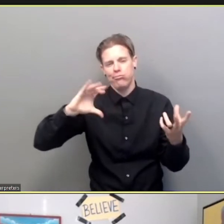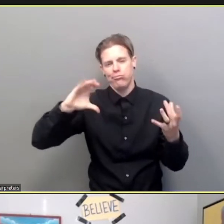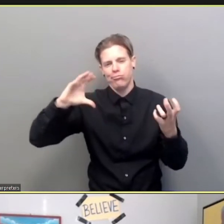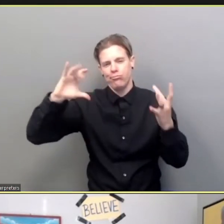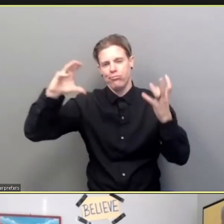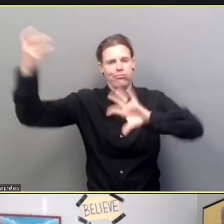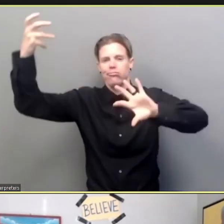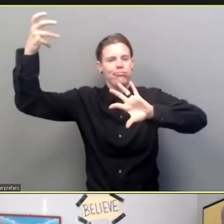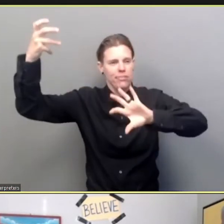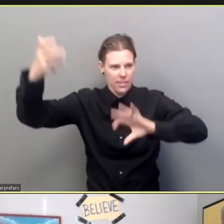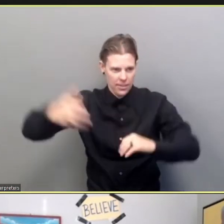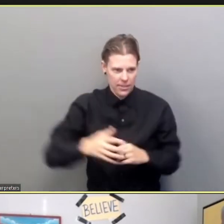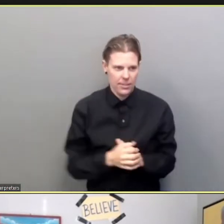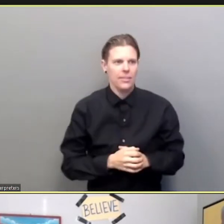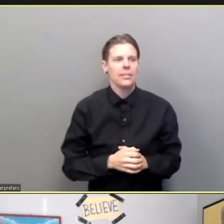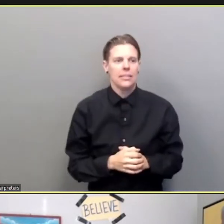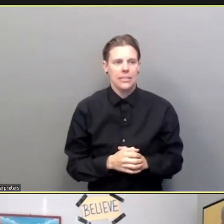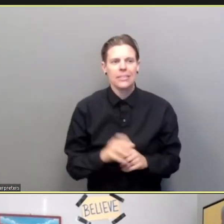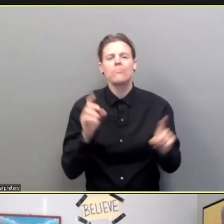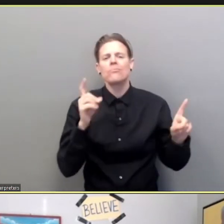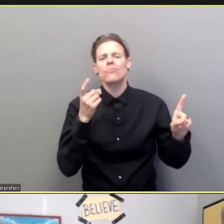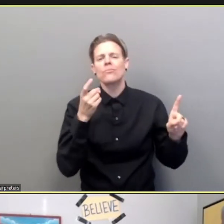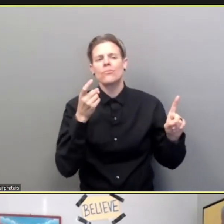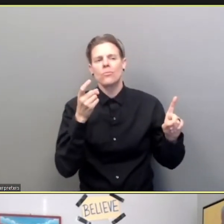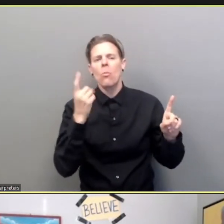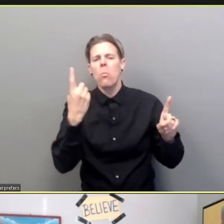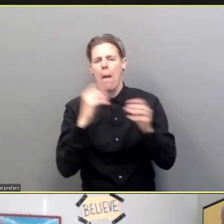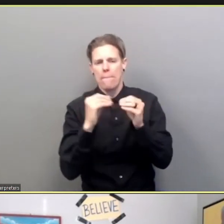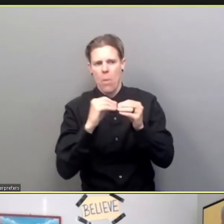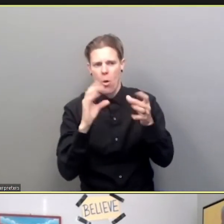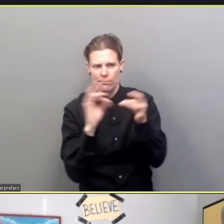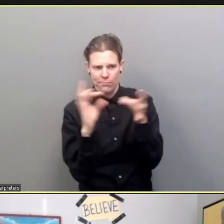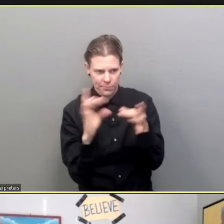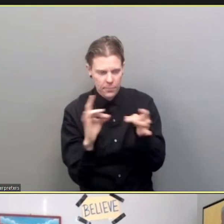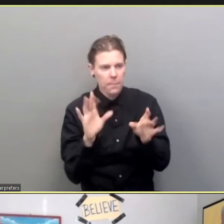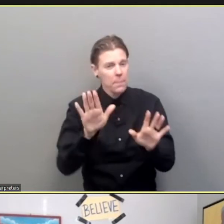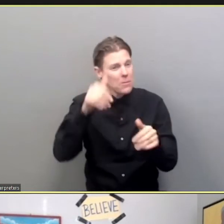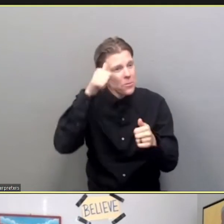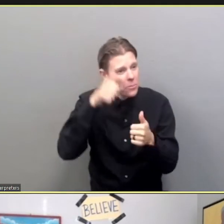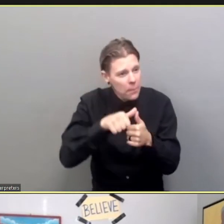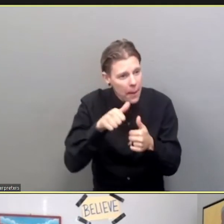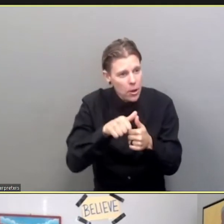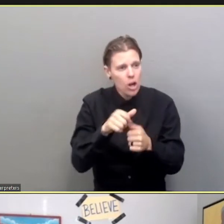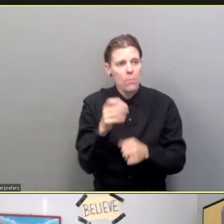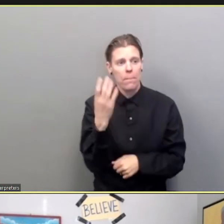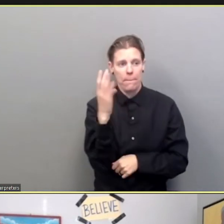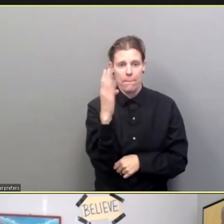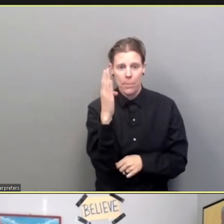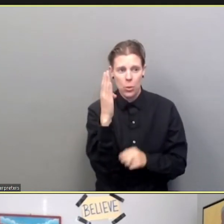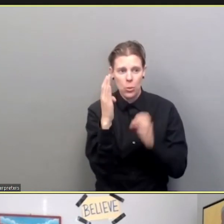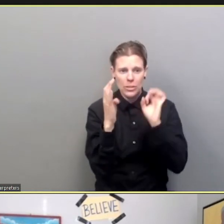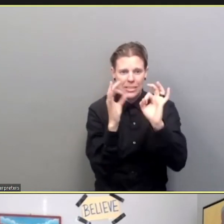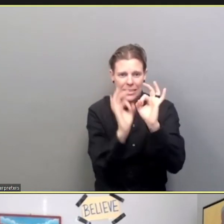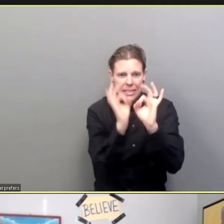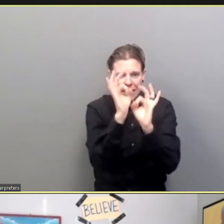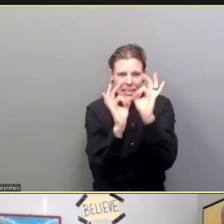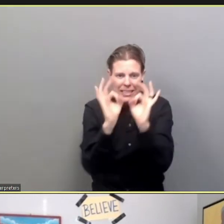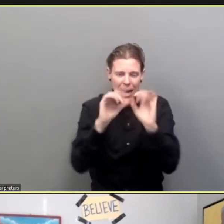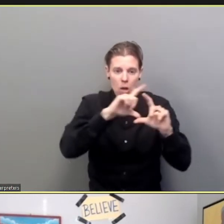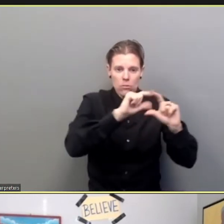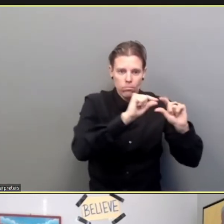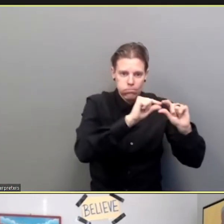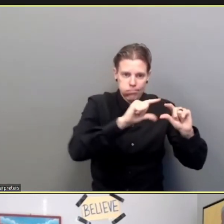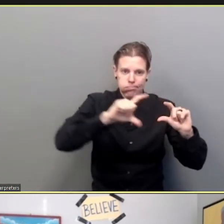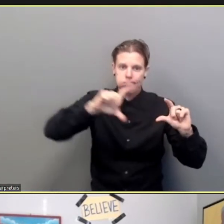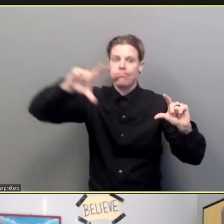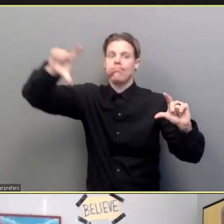epidemiologist, that little blue dot graph I showed you is part of a new report on vaccine breakthrough that we